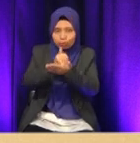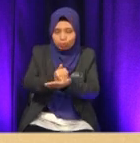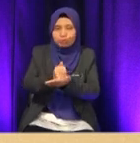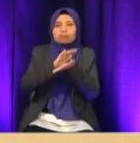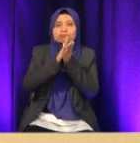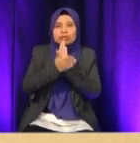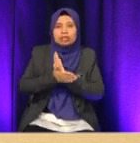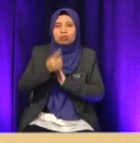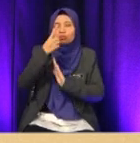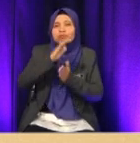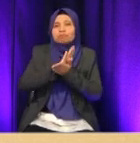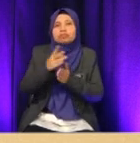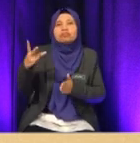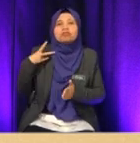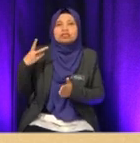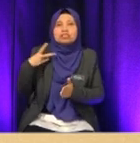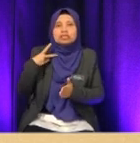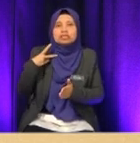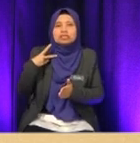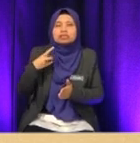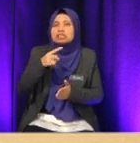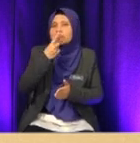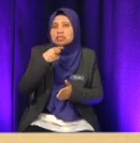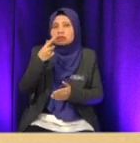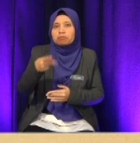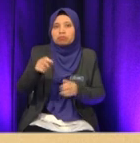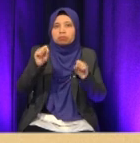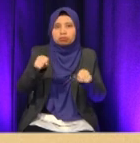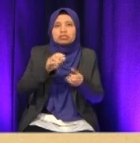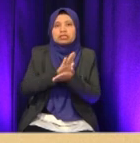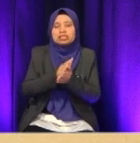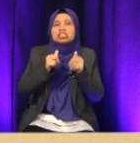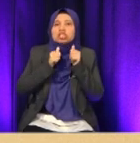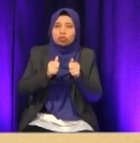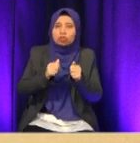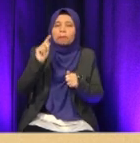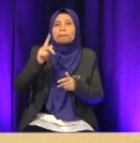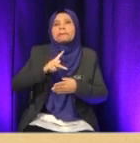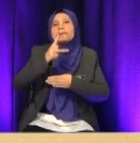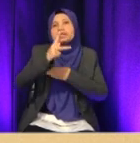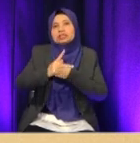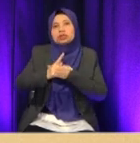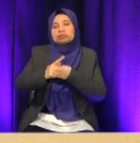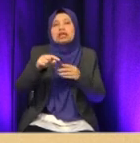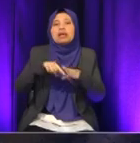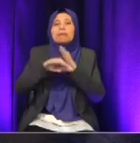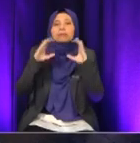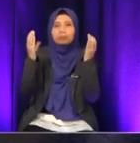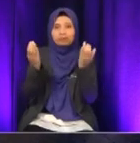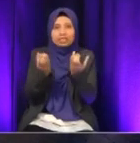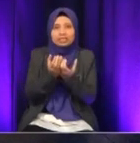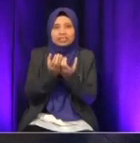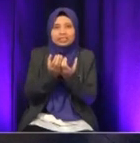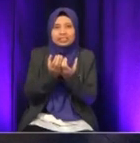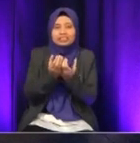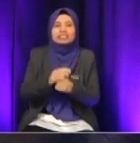more and maybe just participate in any voluntary activity or program for the beneficial of our community. Right, people